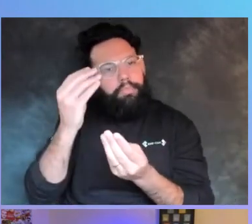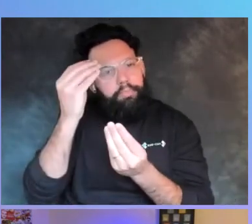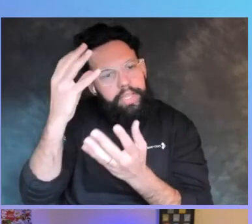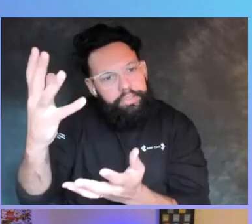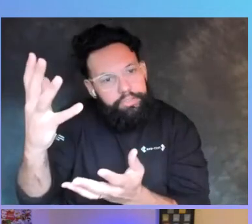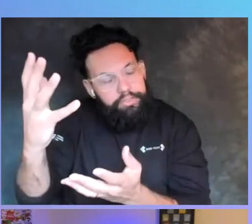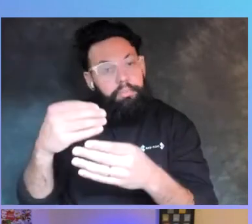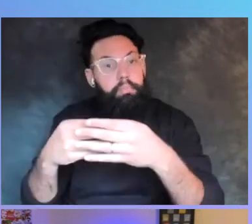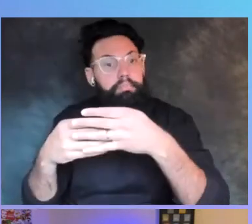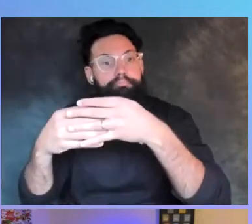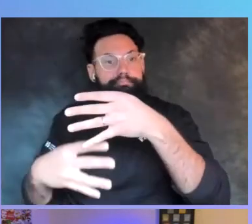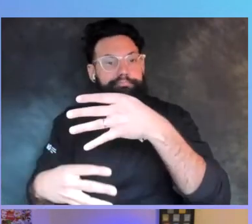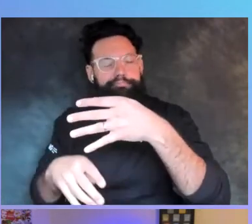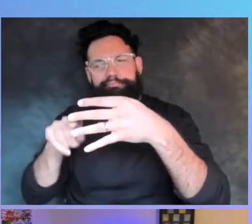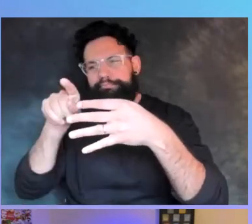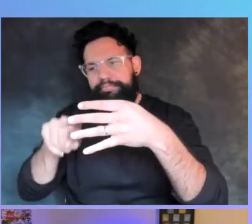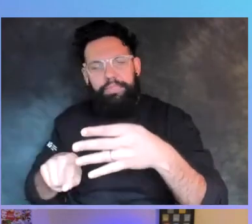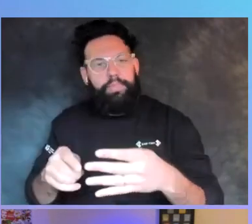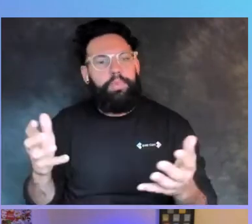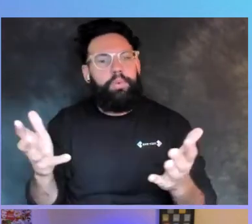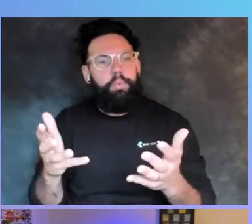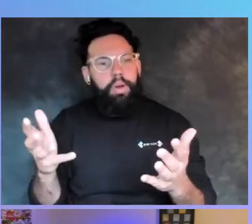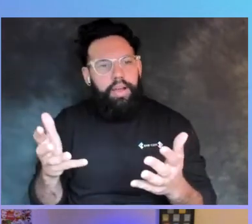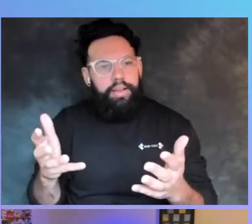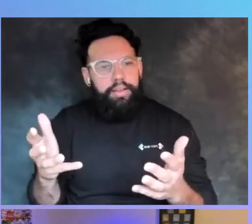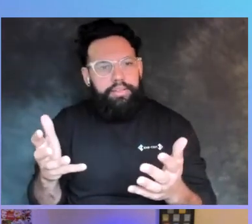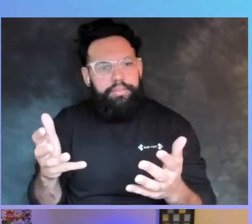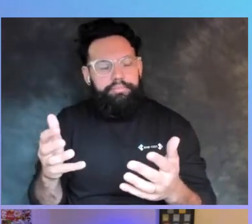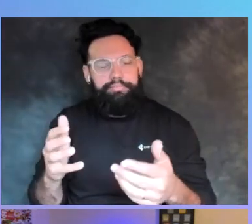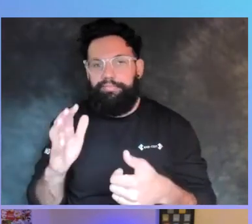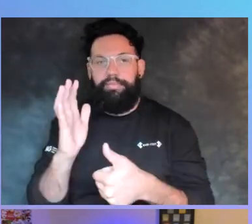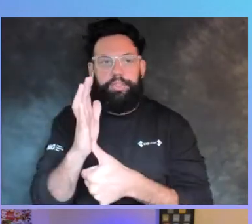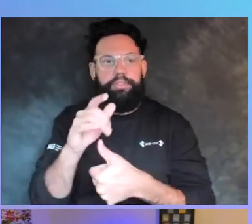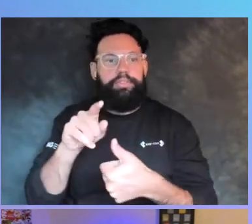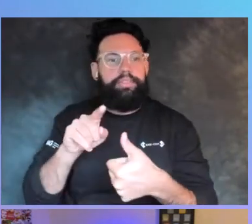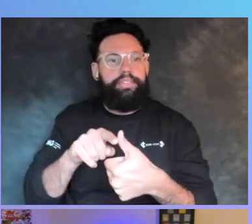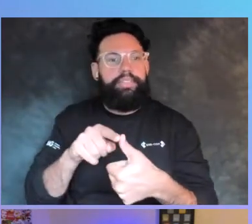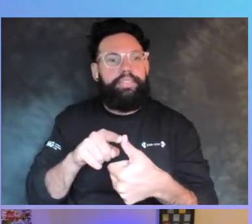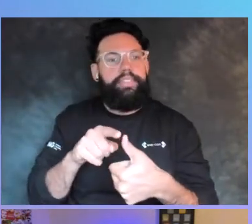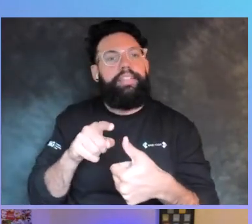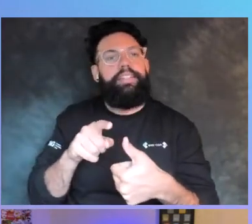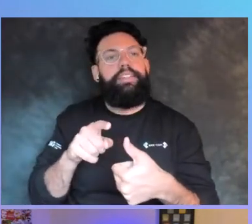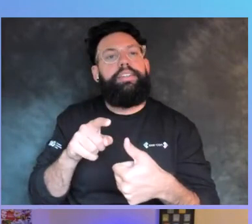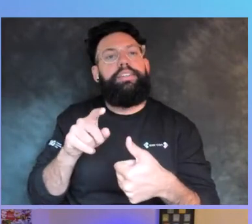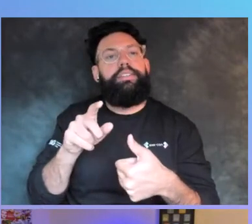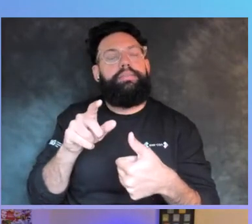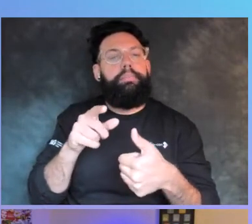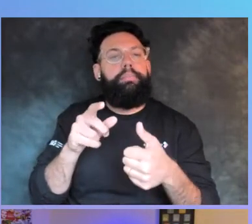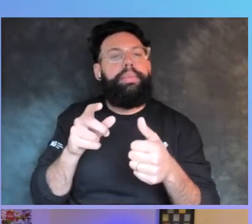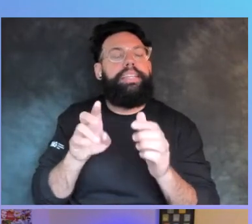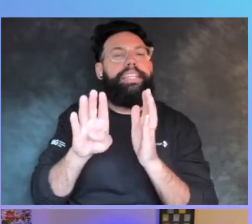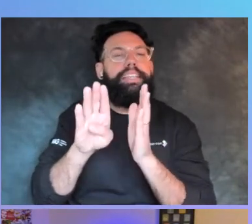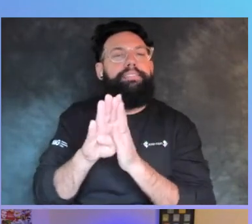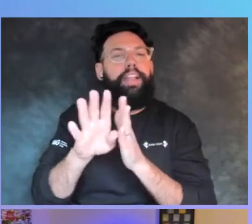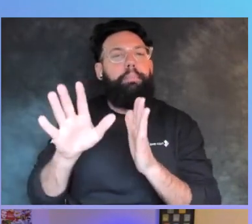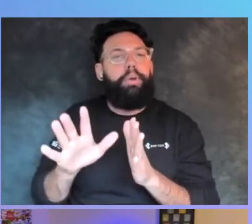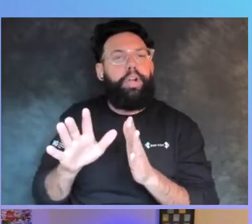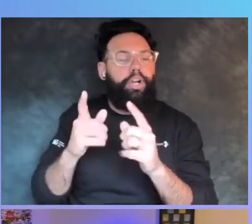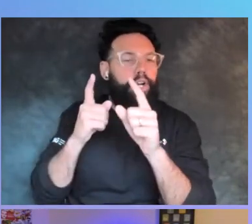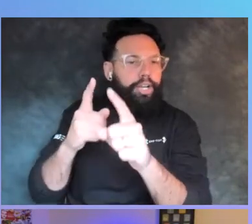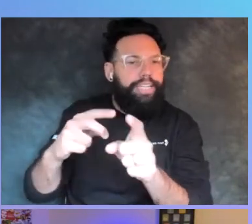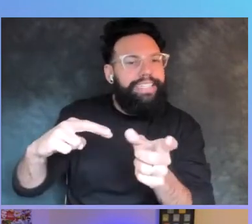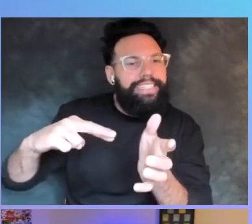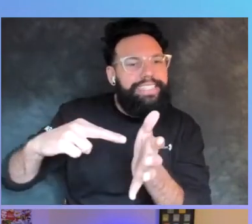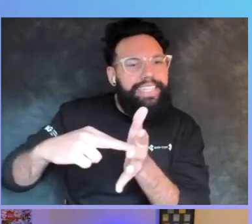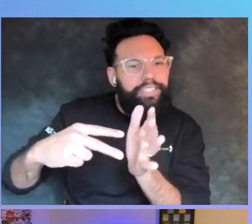out the determined developer intention. So it's deciding, oh, this does look like this is an